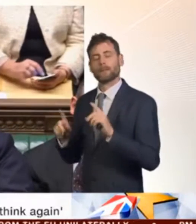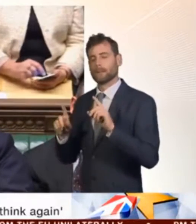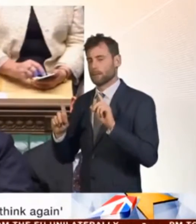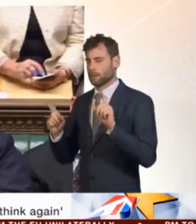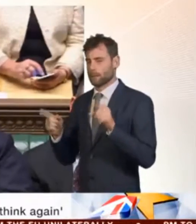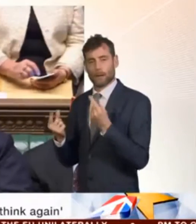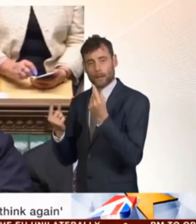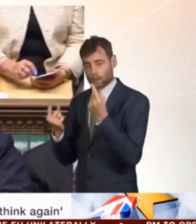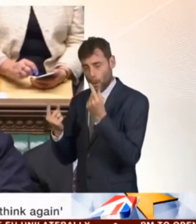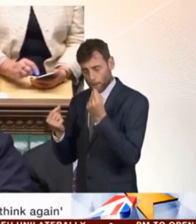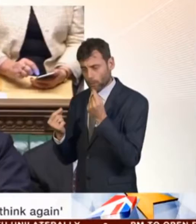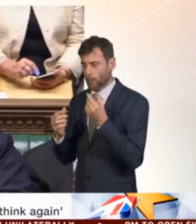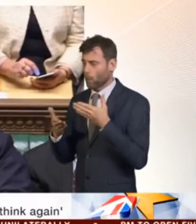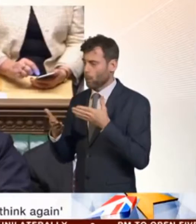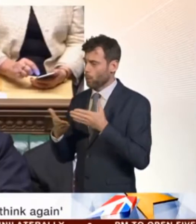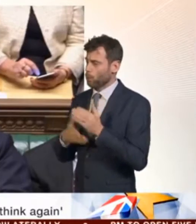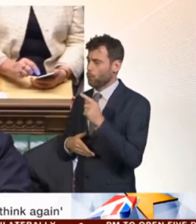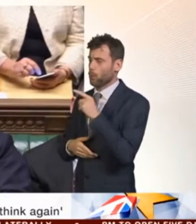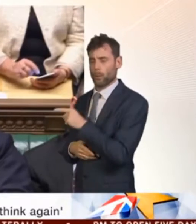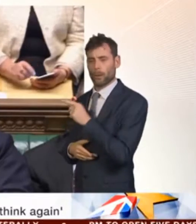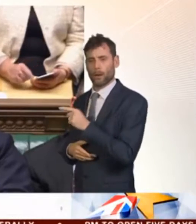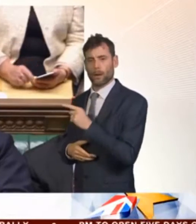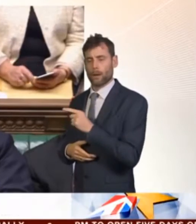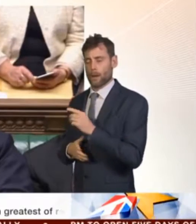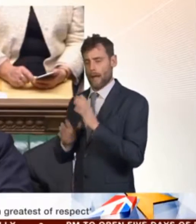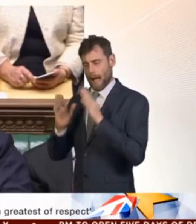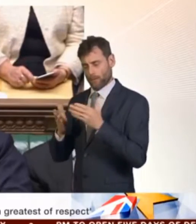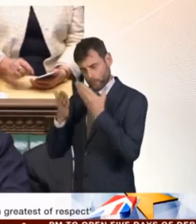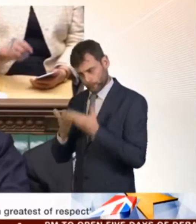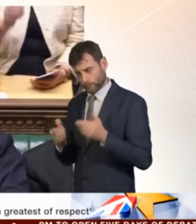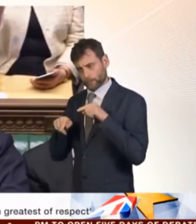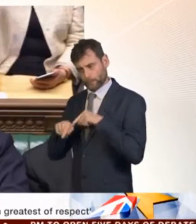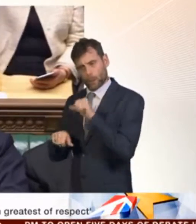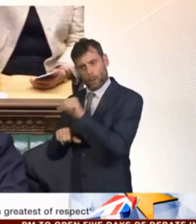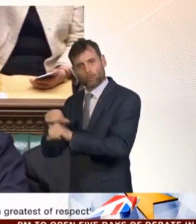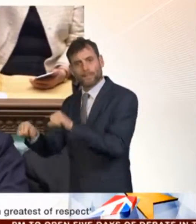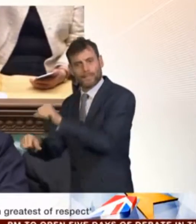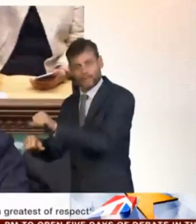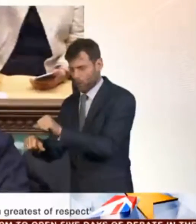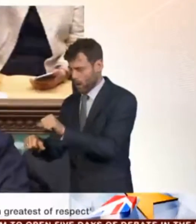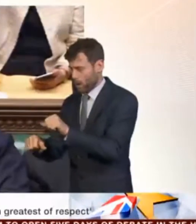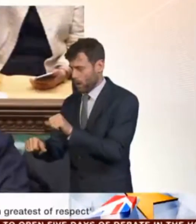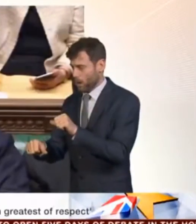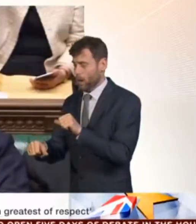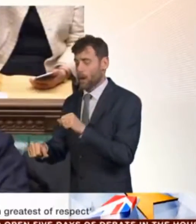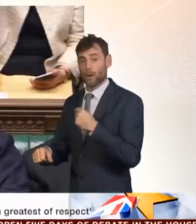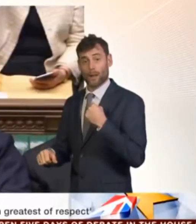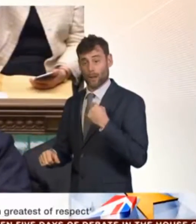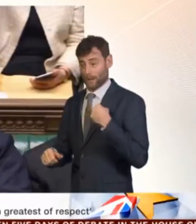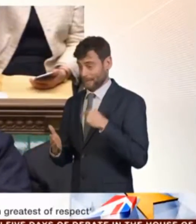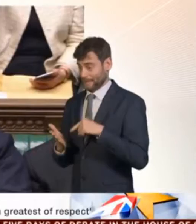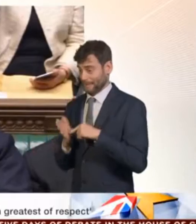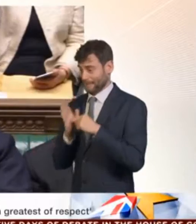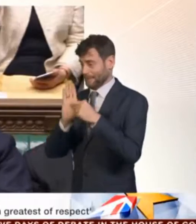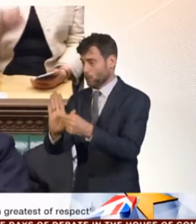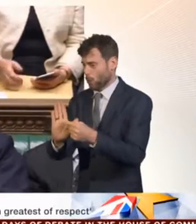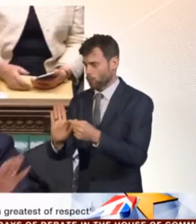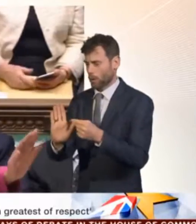the humble address procedure to weigh up any potential consequences of such a disclosure. It is simply